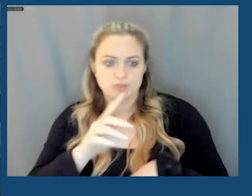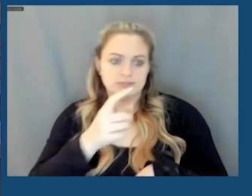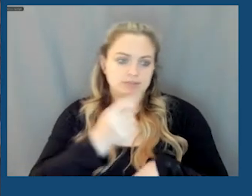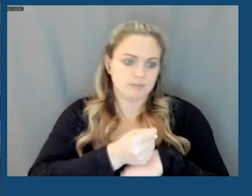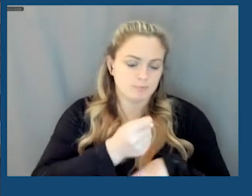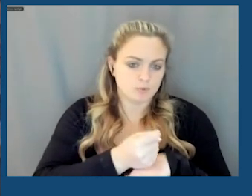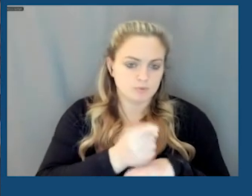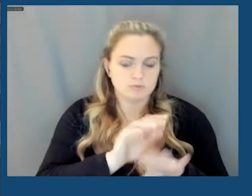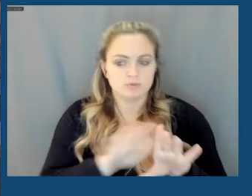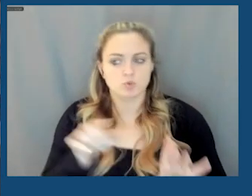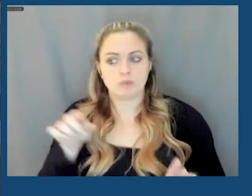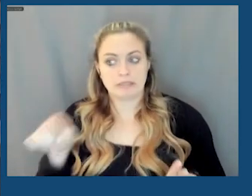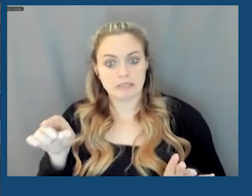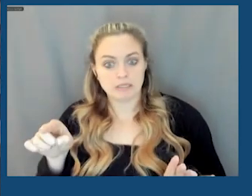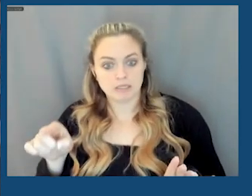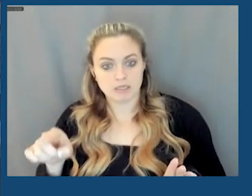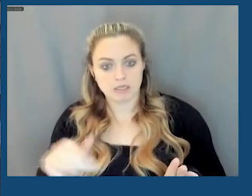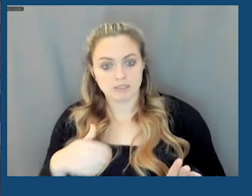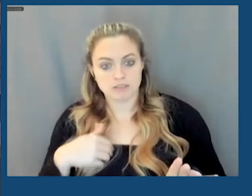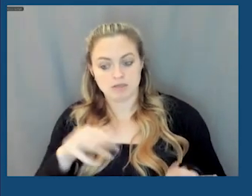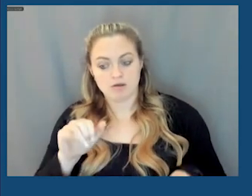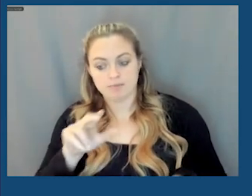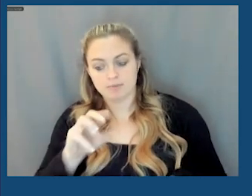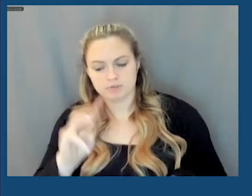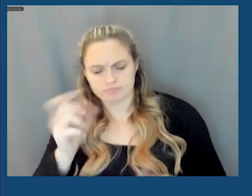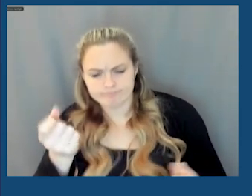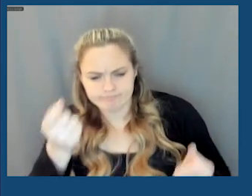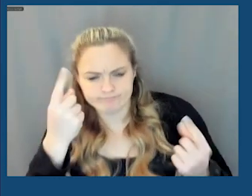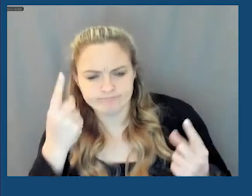he, as a young Muslim, could understand